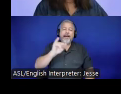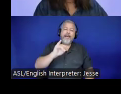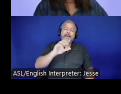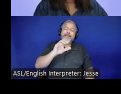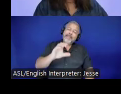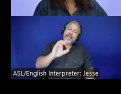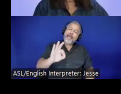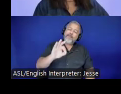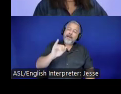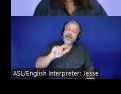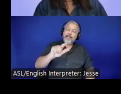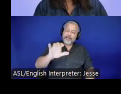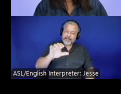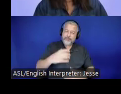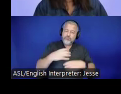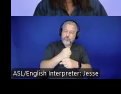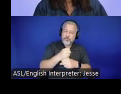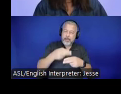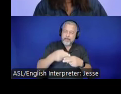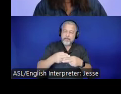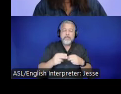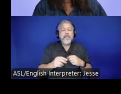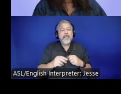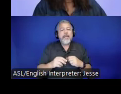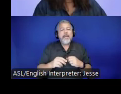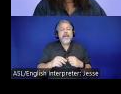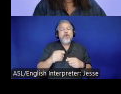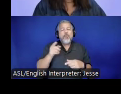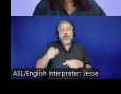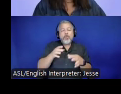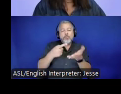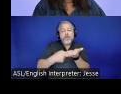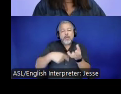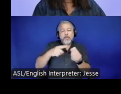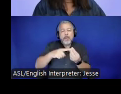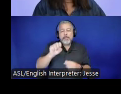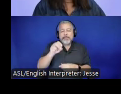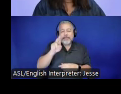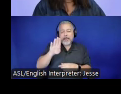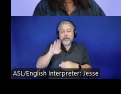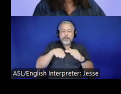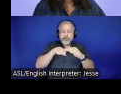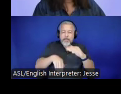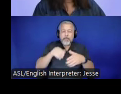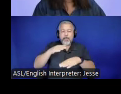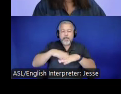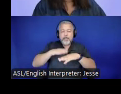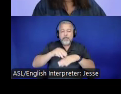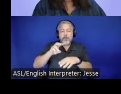for short, and some minimum wage issues and transitioning to competitive